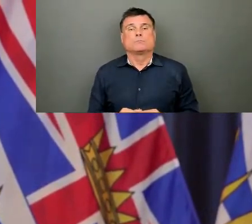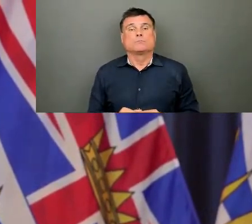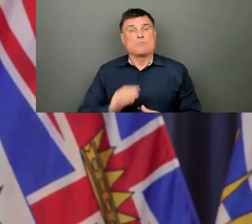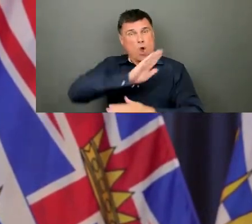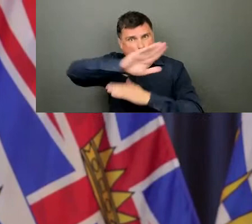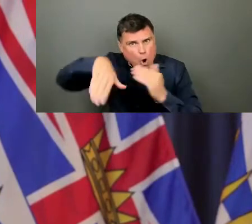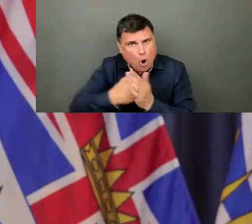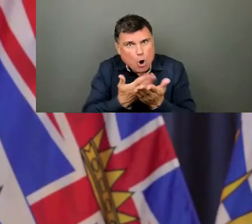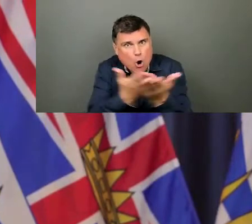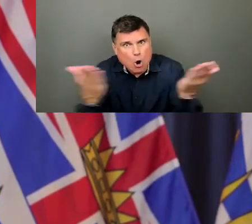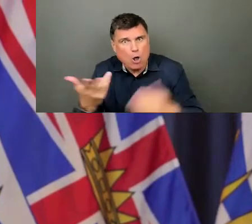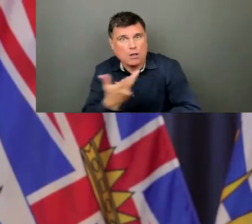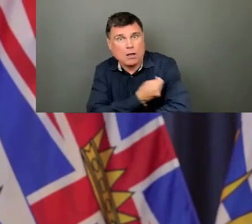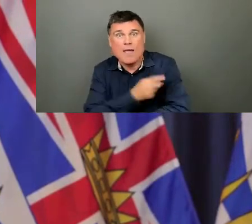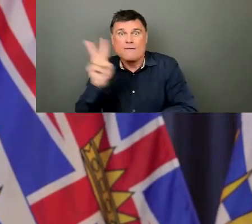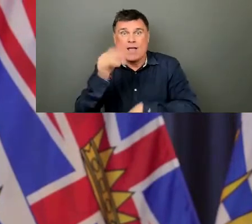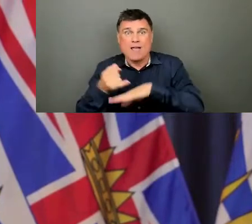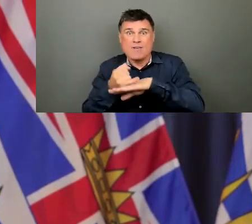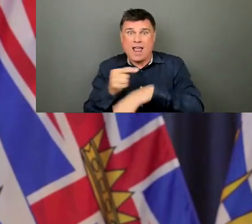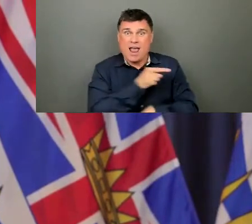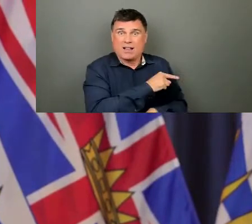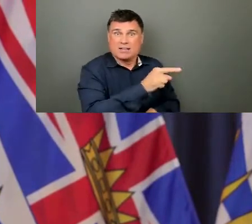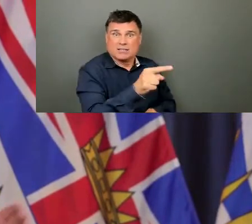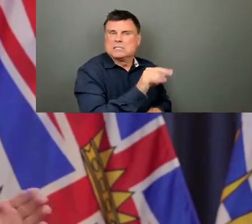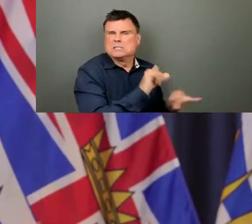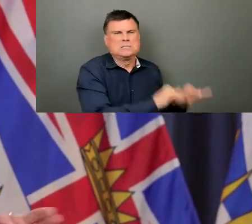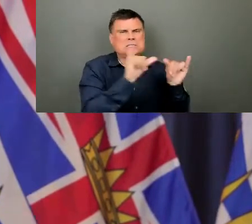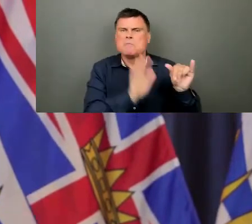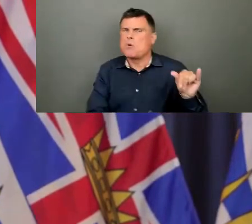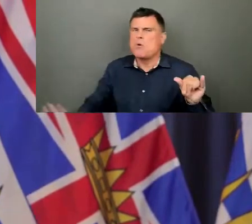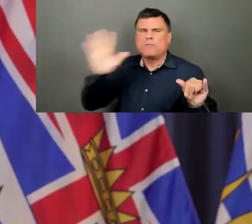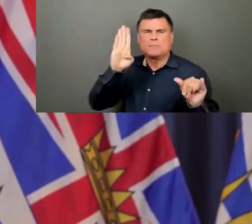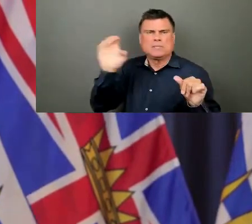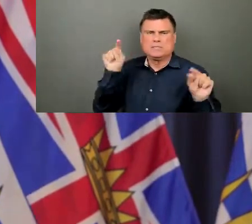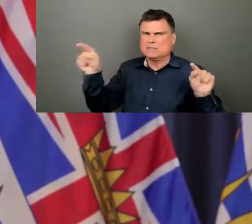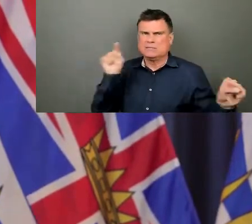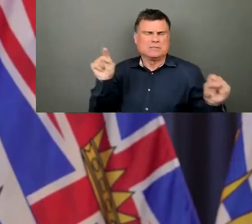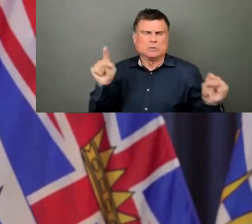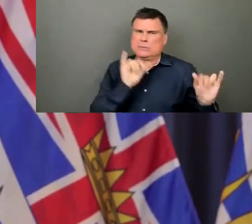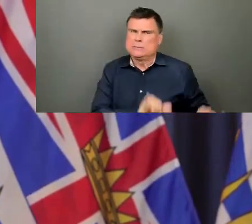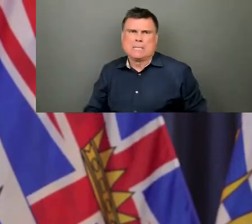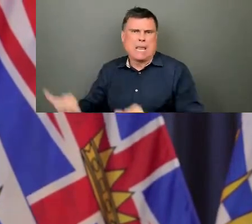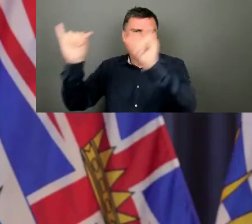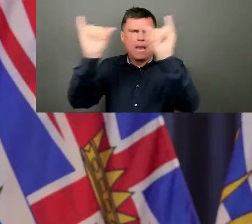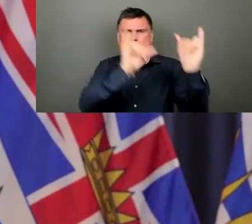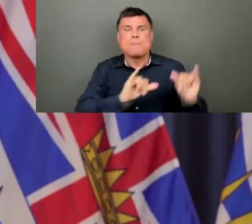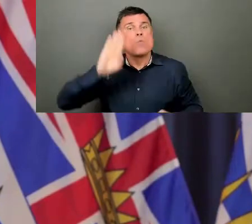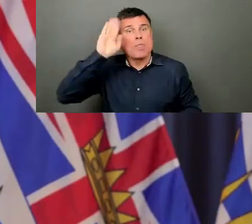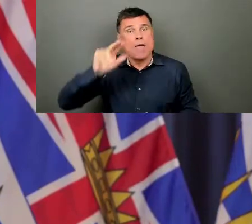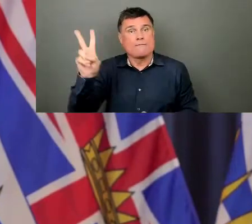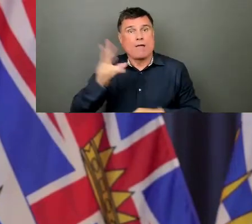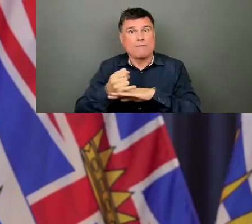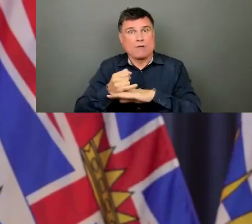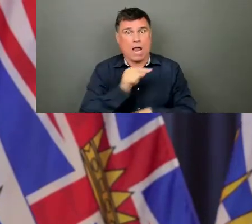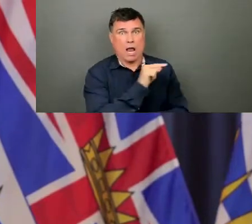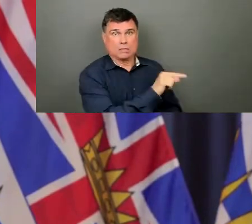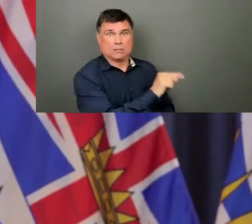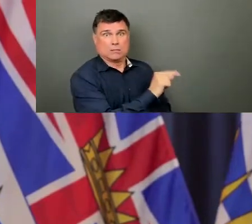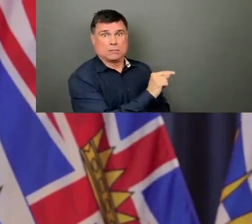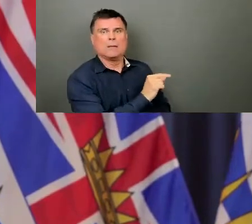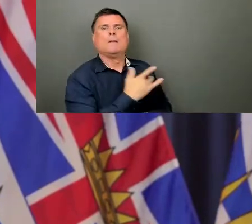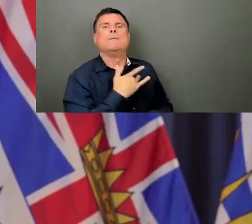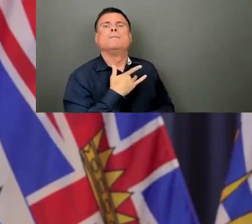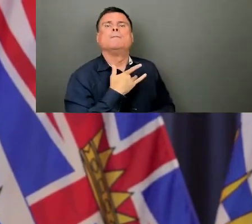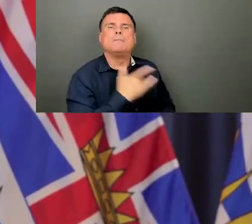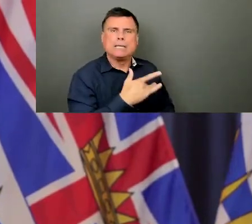than other regions of the province, which leads because in populations over 60, we have a very high vaccination rate to a higher